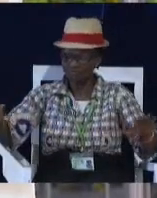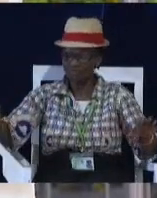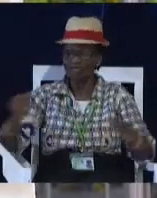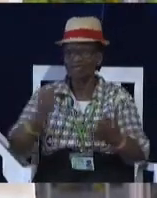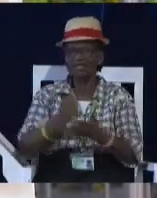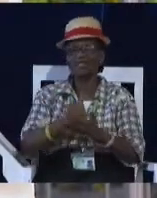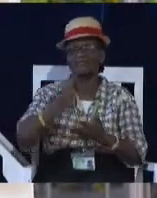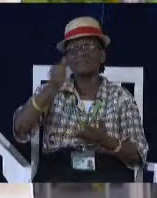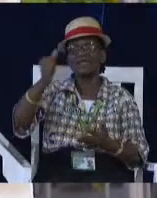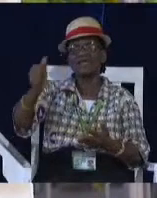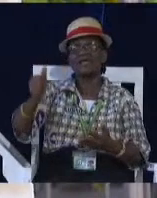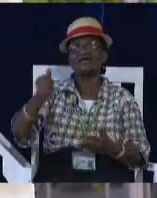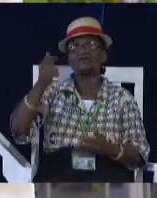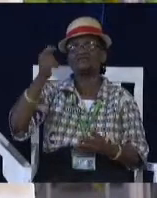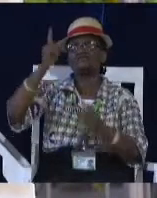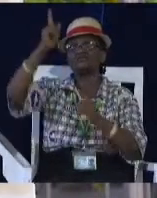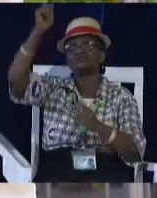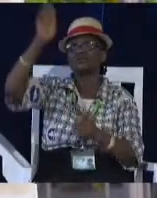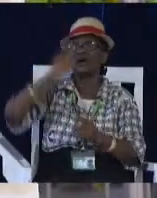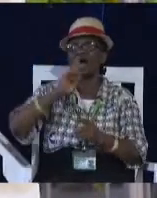You are the great physician.